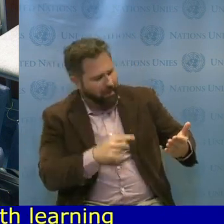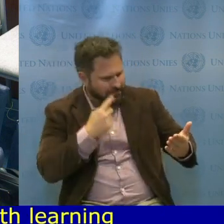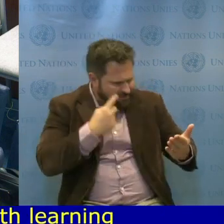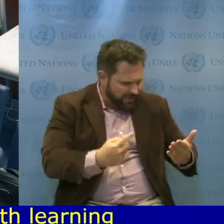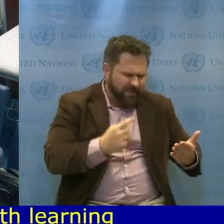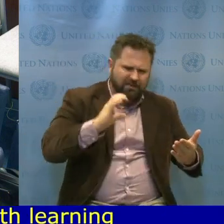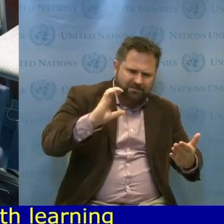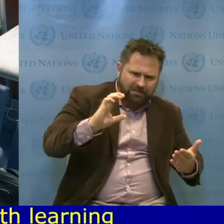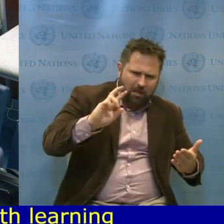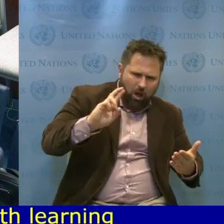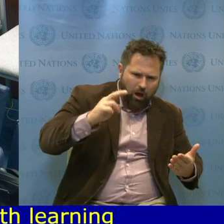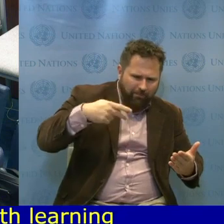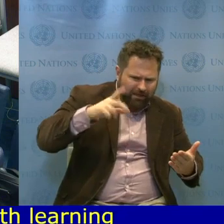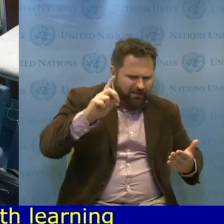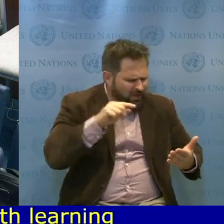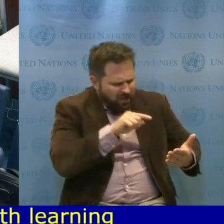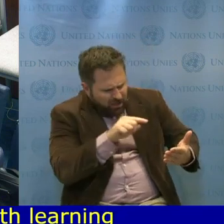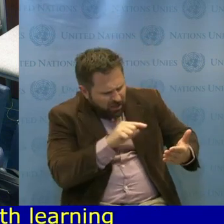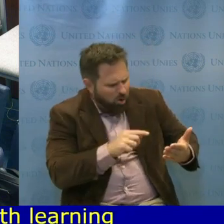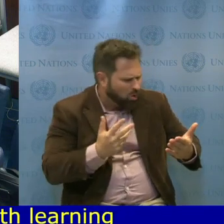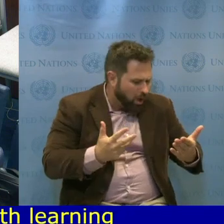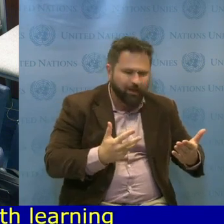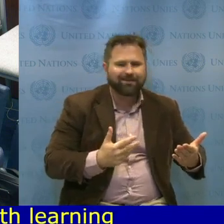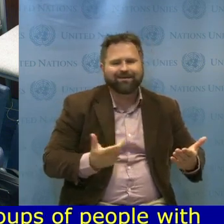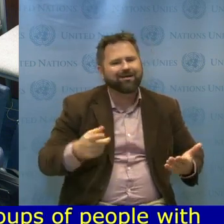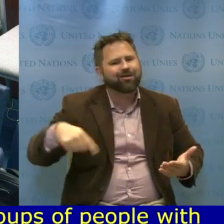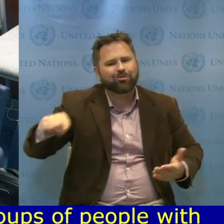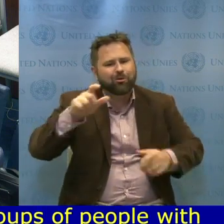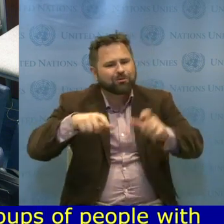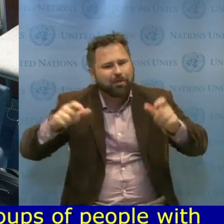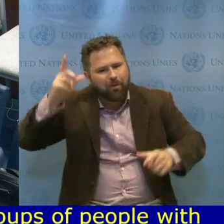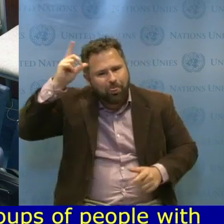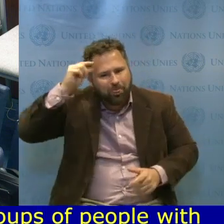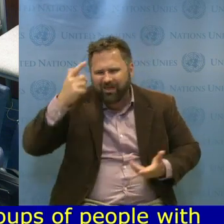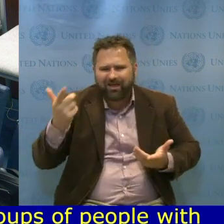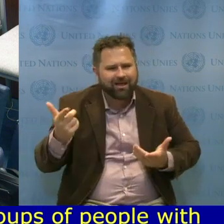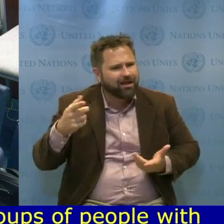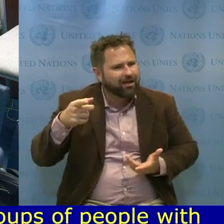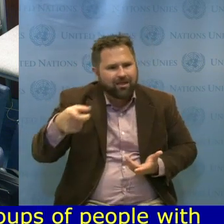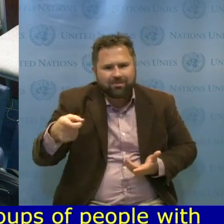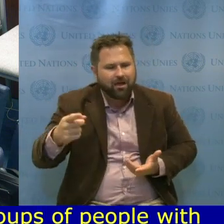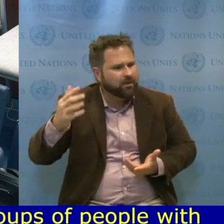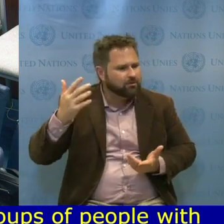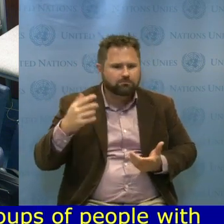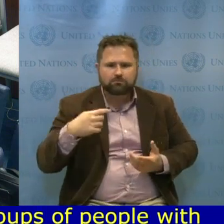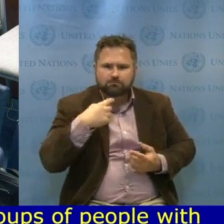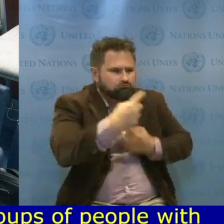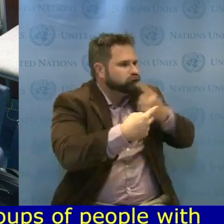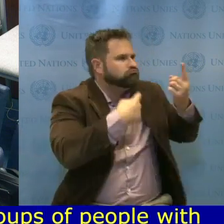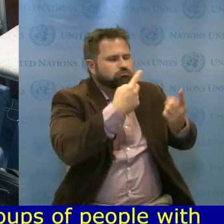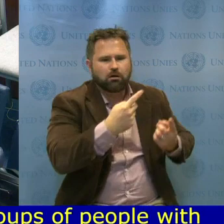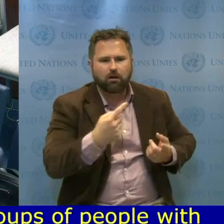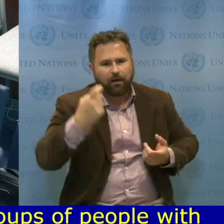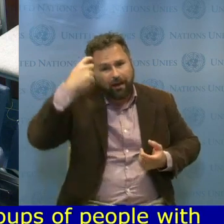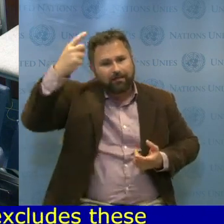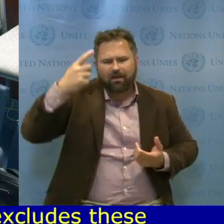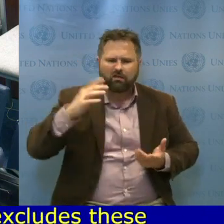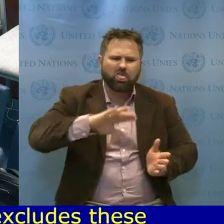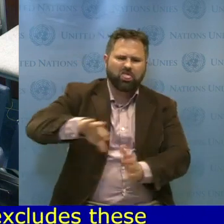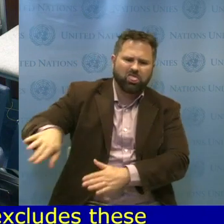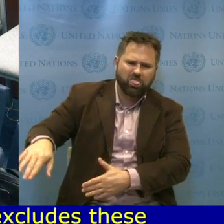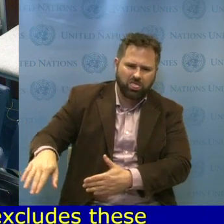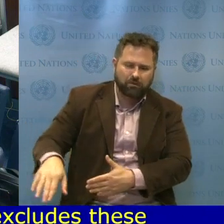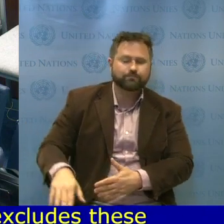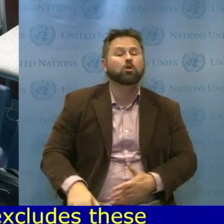the CRPD, and so to speak, excludes these people from having a say. Earlier this year, therefore, Austria published a new